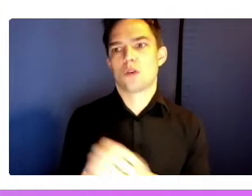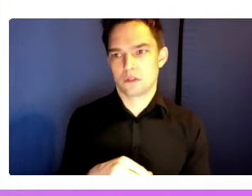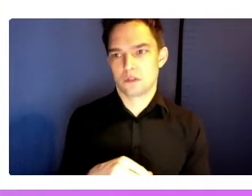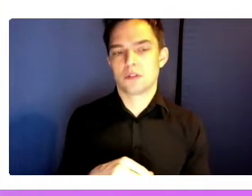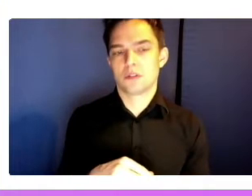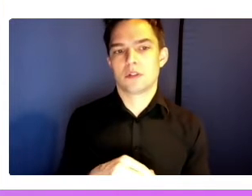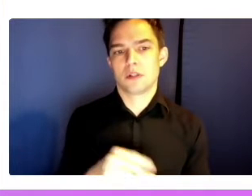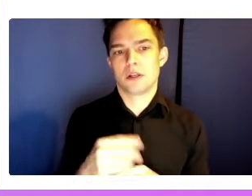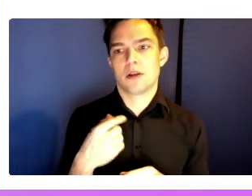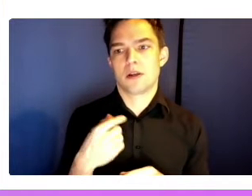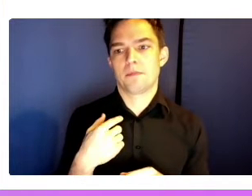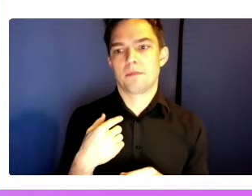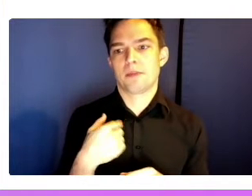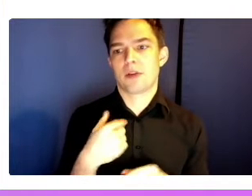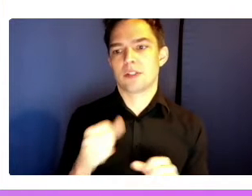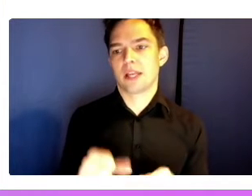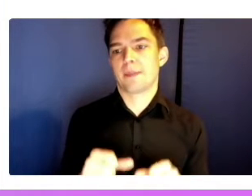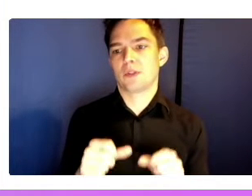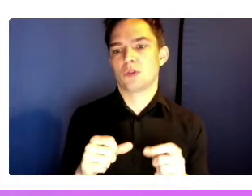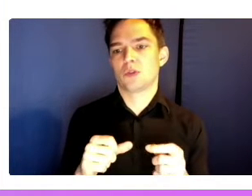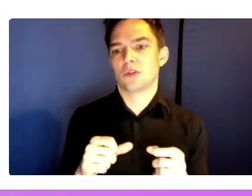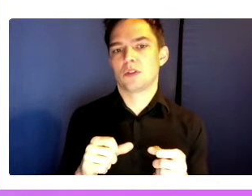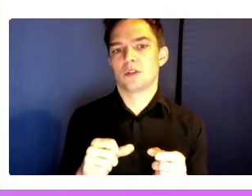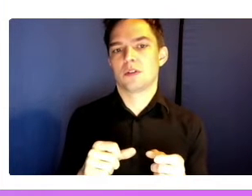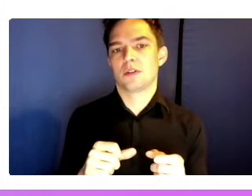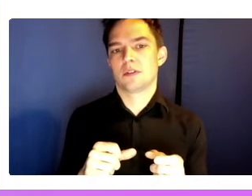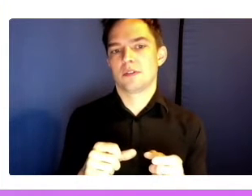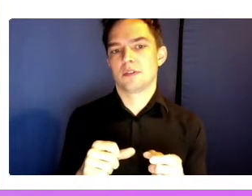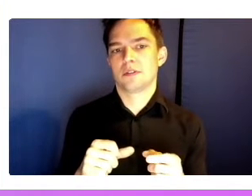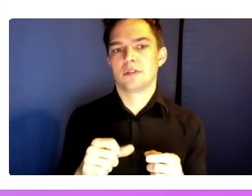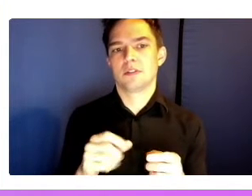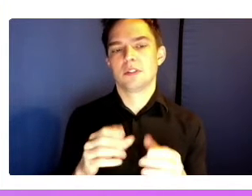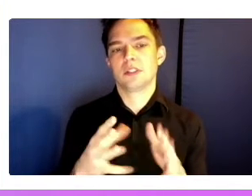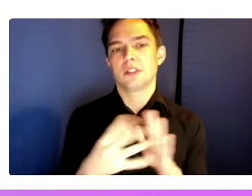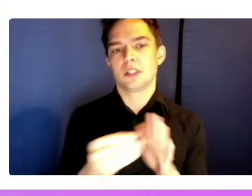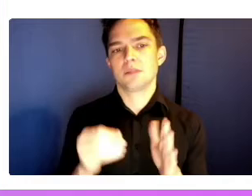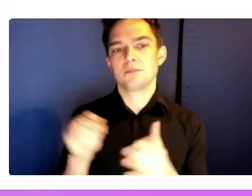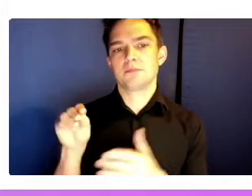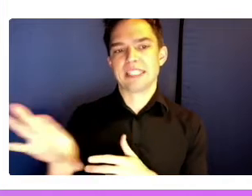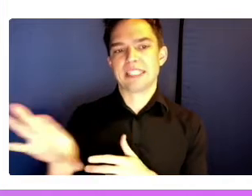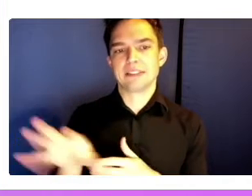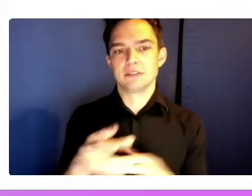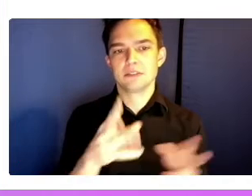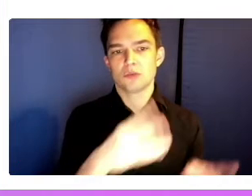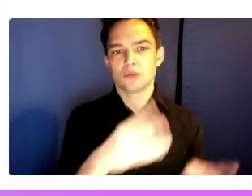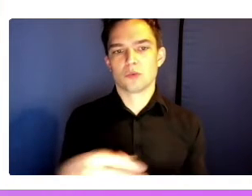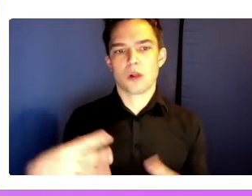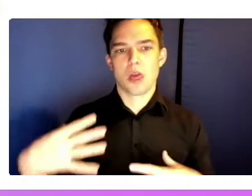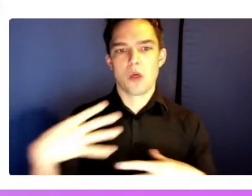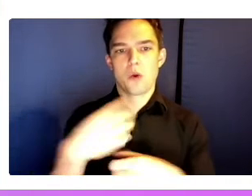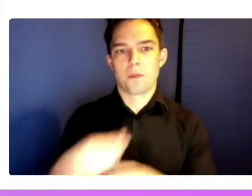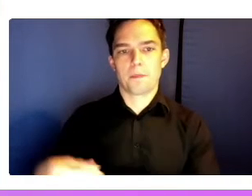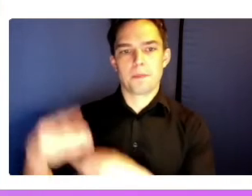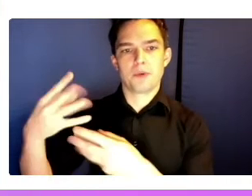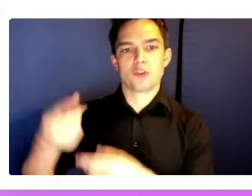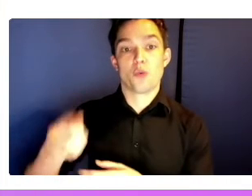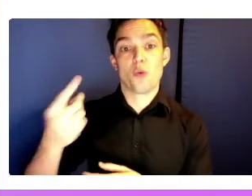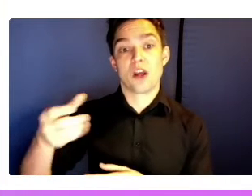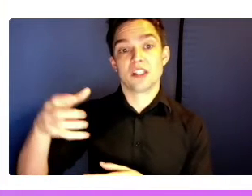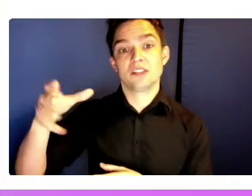just manually copy paste and kind of roll these all into one column of